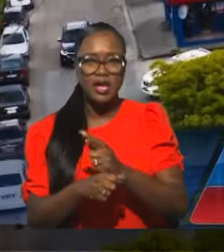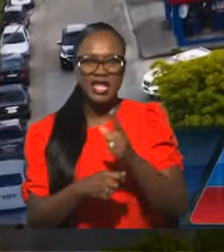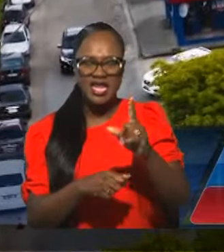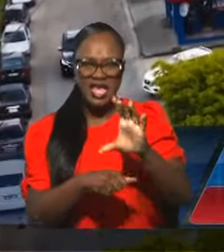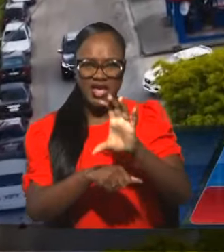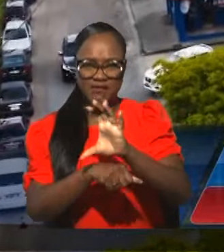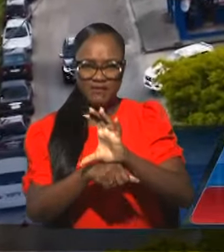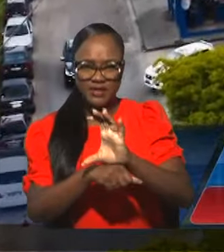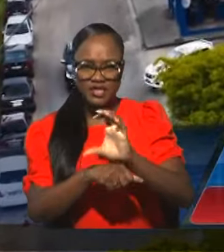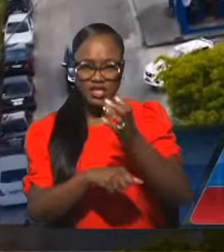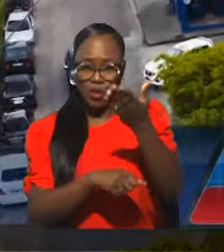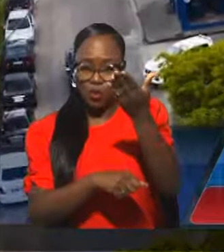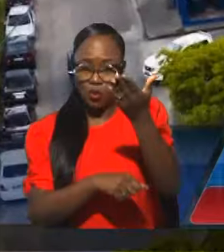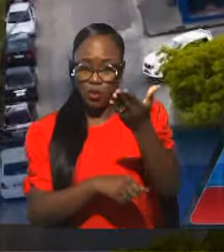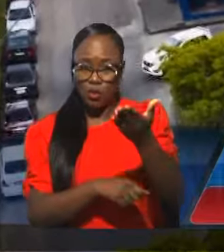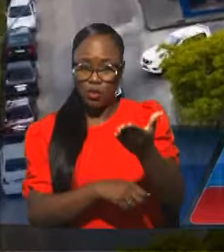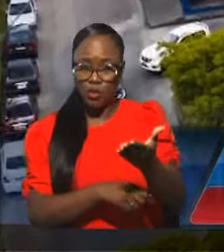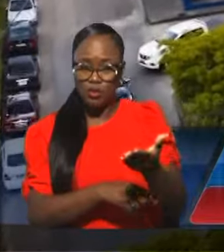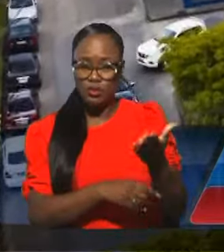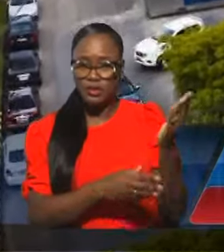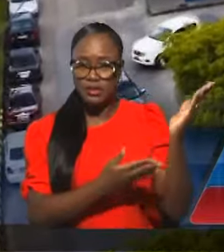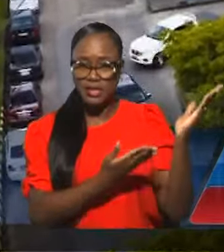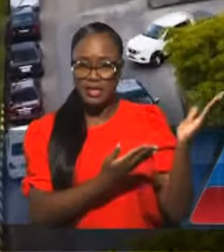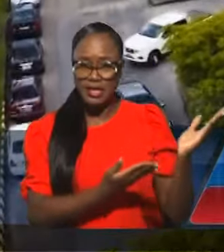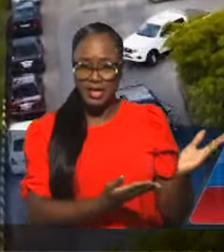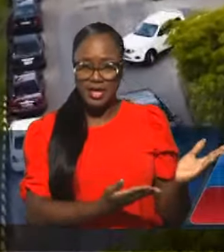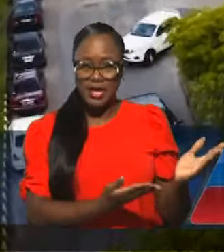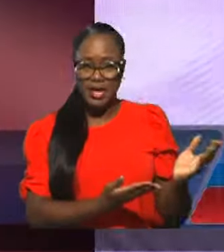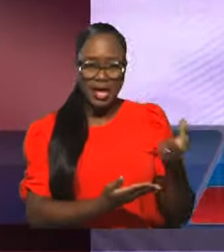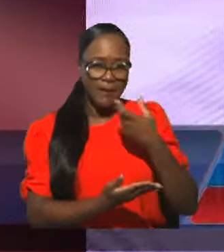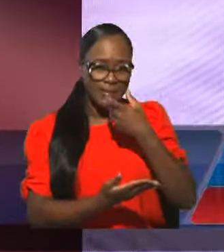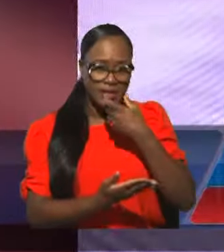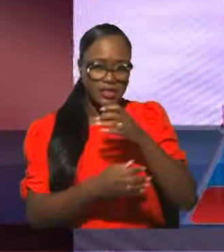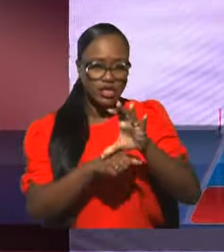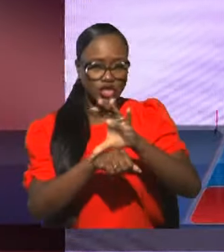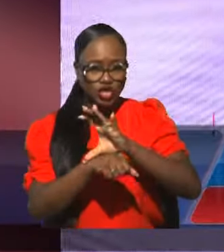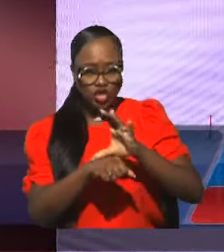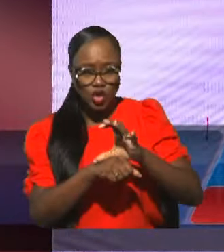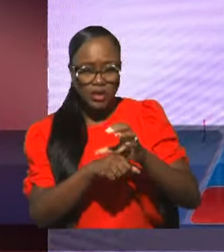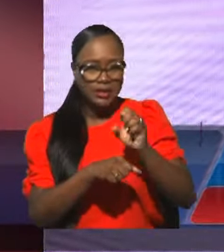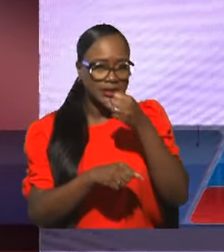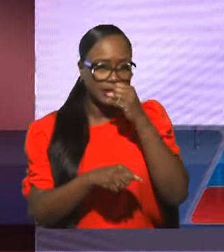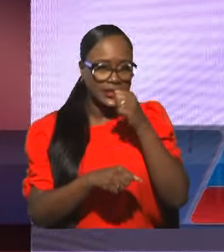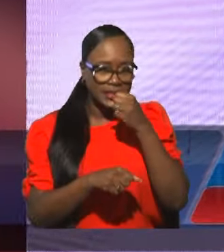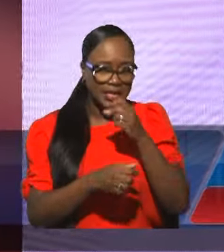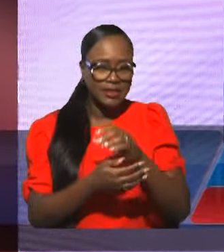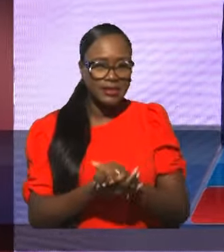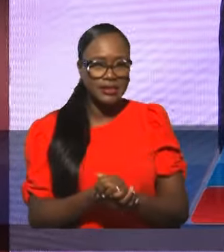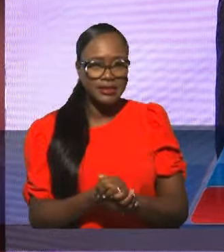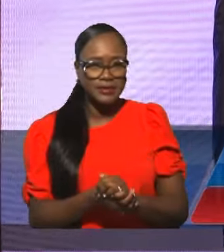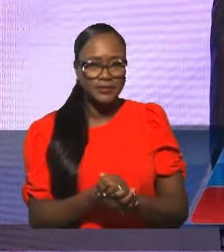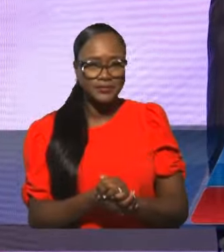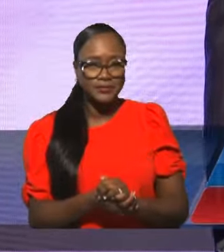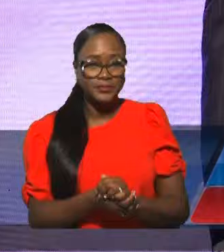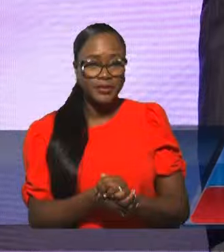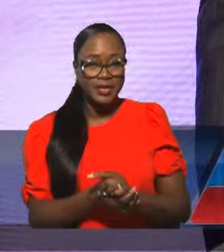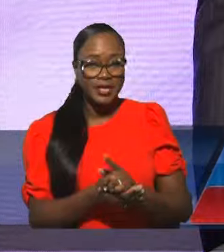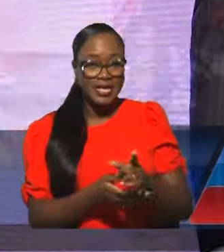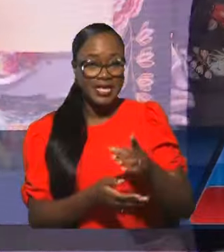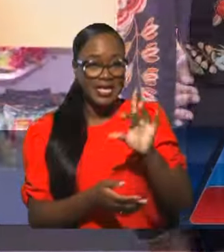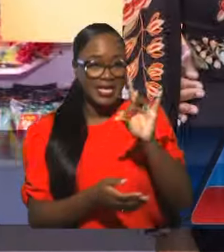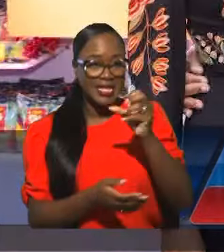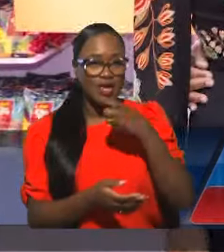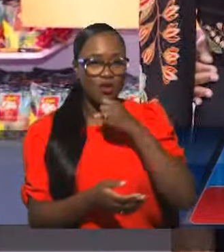Candy, Sunshine Snacks, Consolidated Biscuits, and Universal Foods. Its founder, Arthur Lockjack, now 80 years of age,